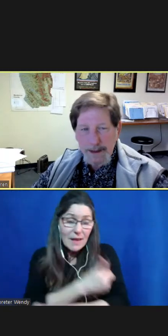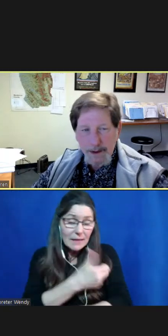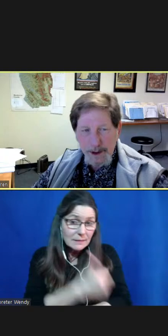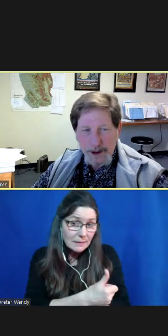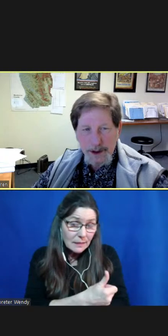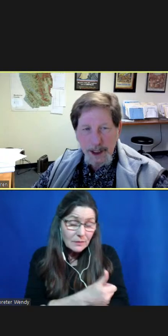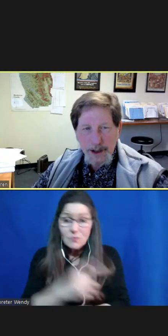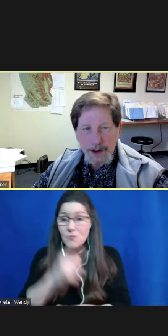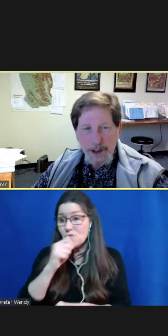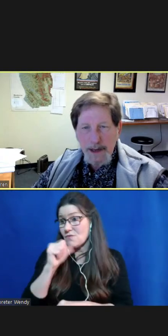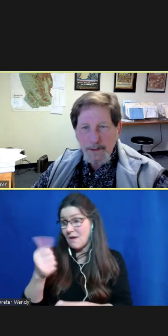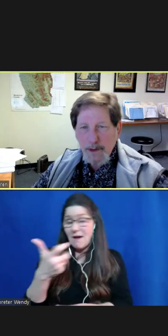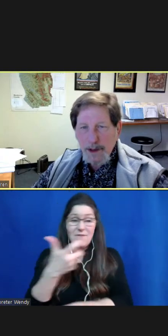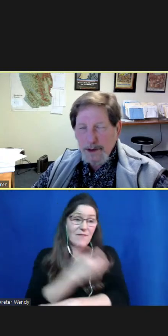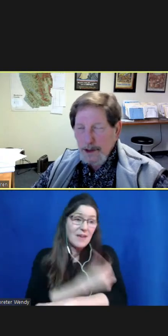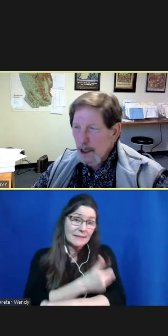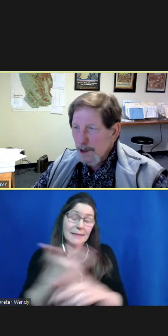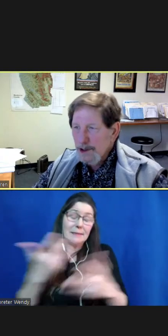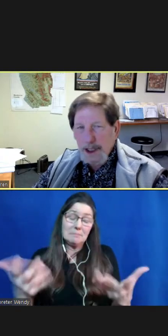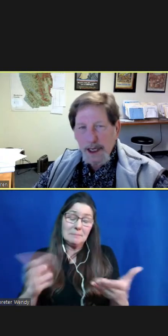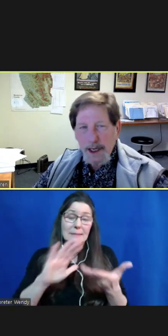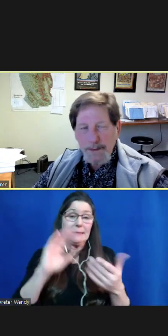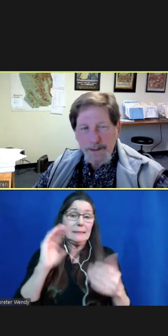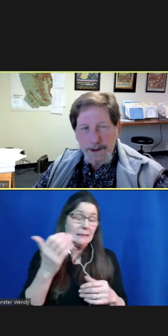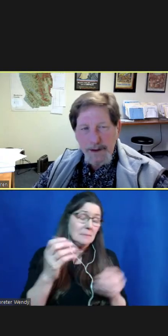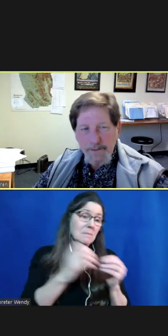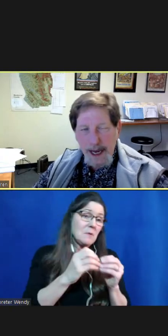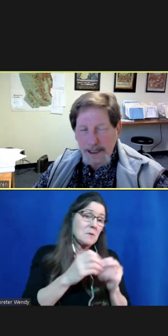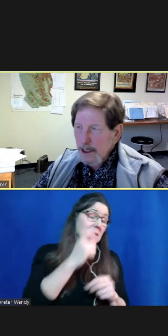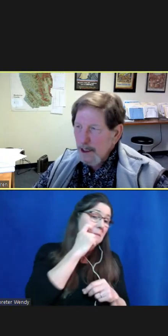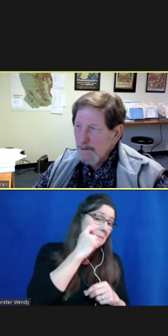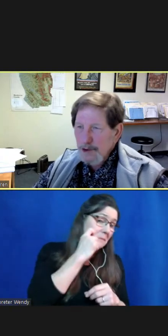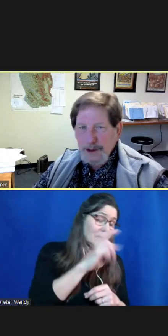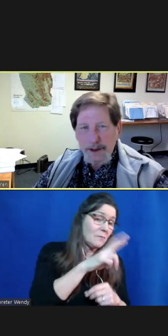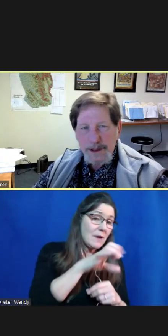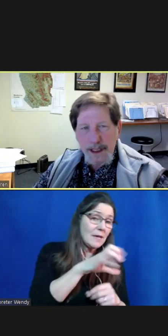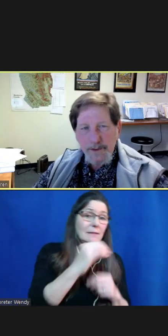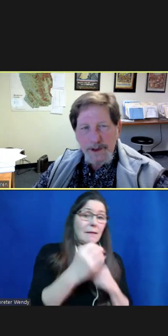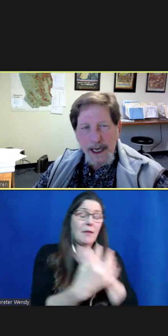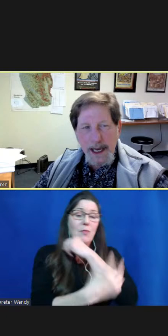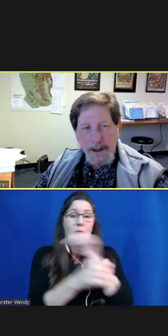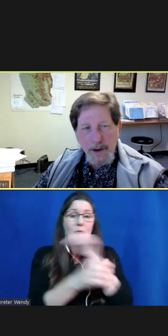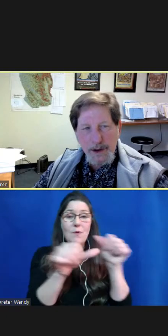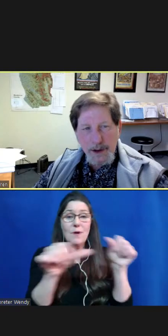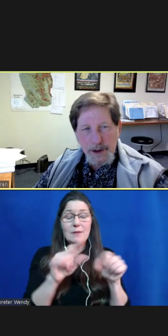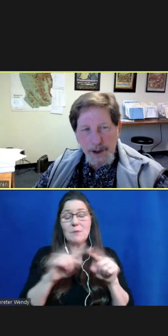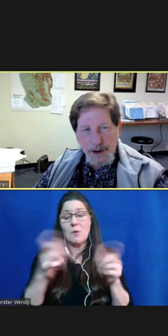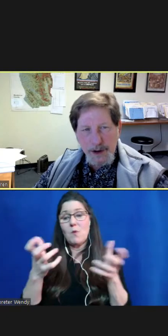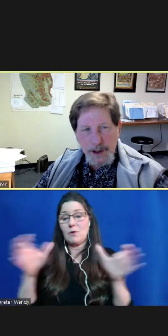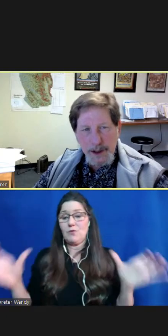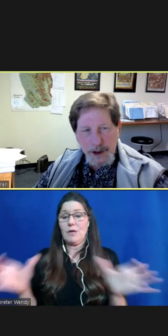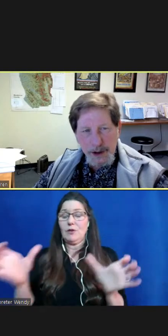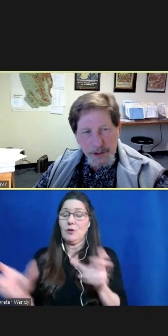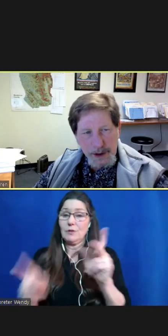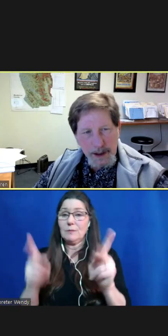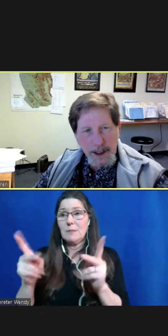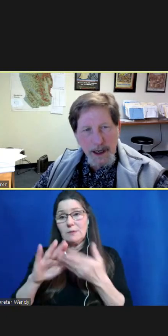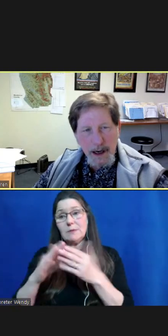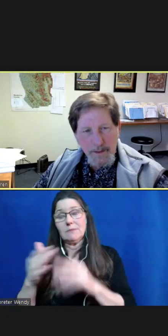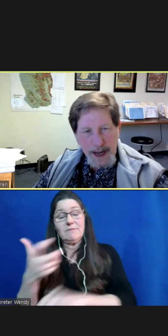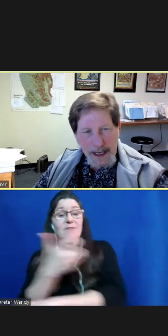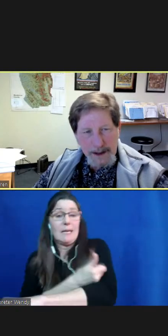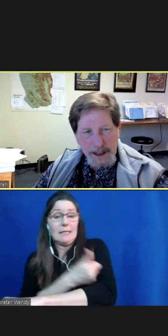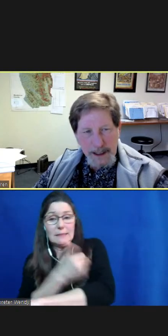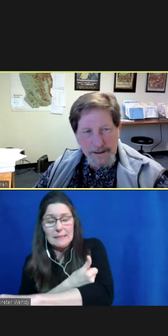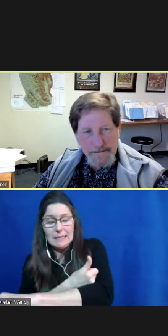poorest neighborhoods. So again, we want to encourage people to get vaccinated and boost themselves, and also to be sure that their children